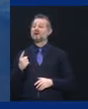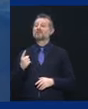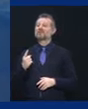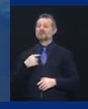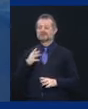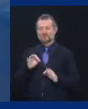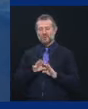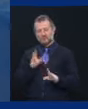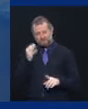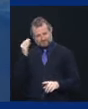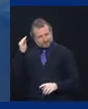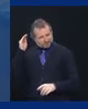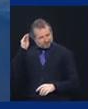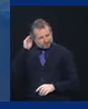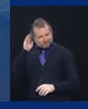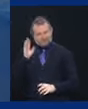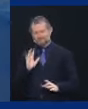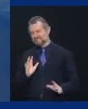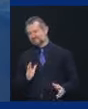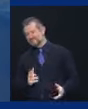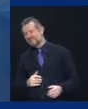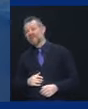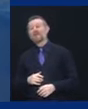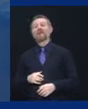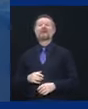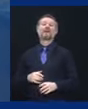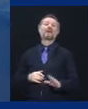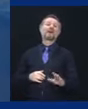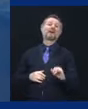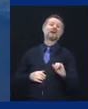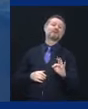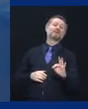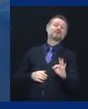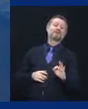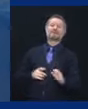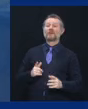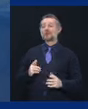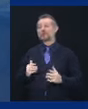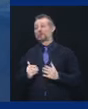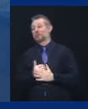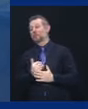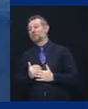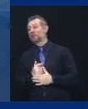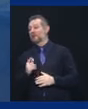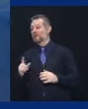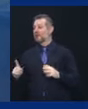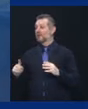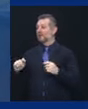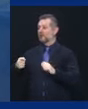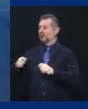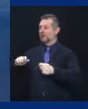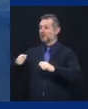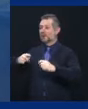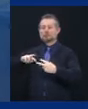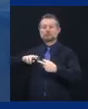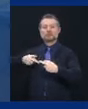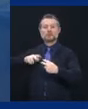Caveat is, if one of these new strains of the virus don't take